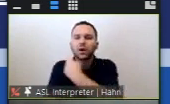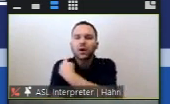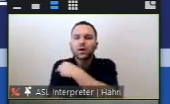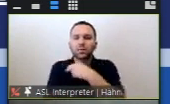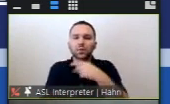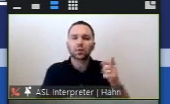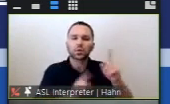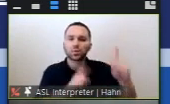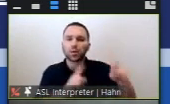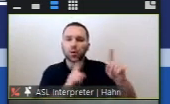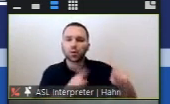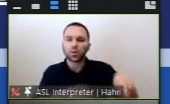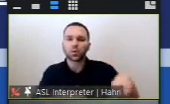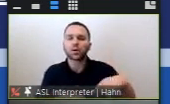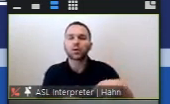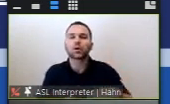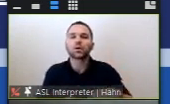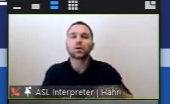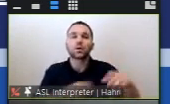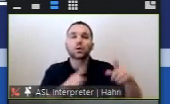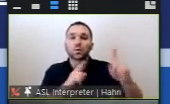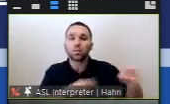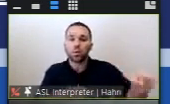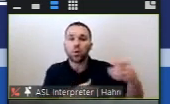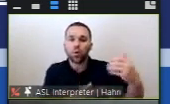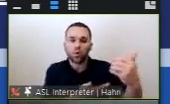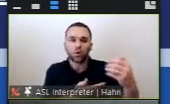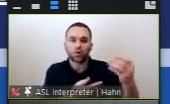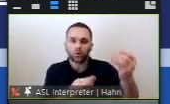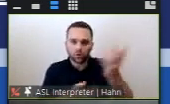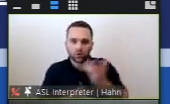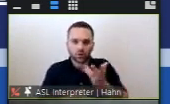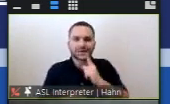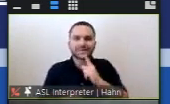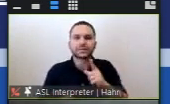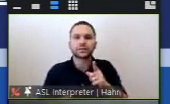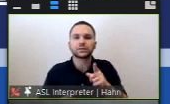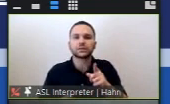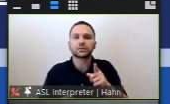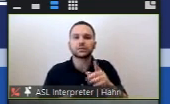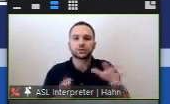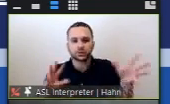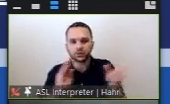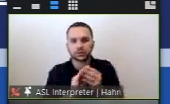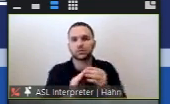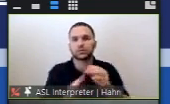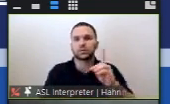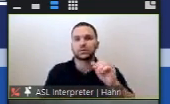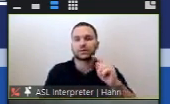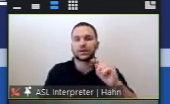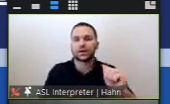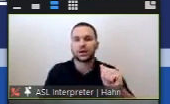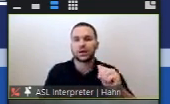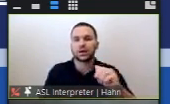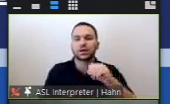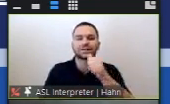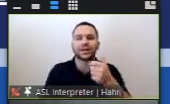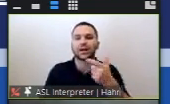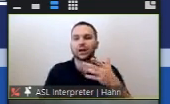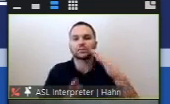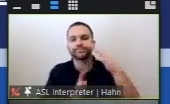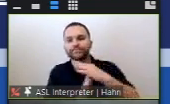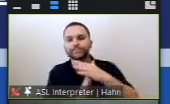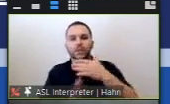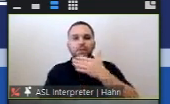hospitals are reporting to us through that system is aggregate data. It's not the highest quality patient level data that we get through